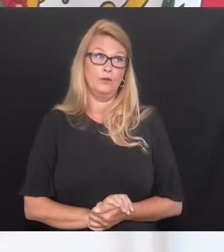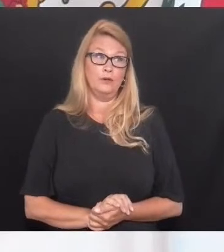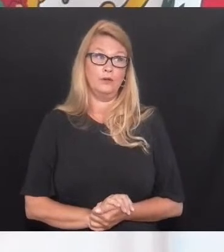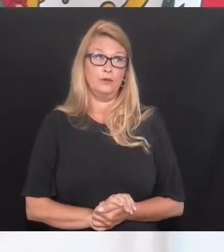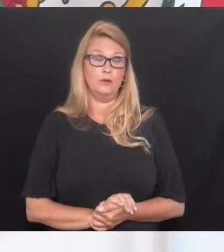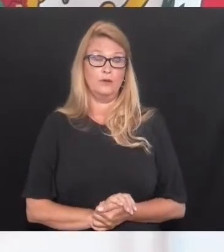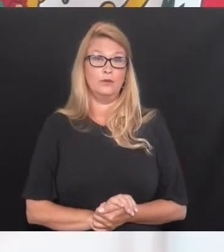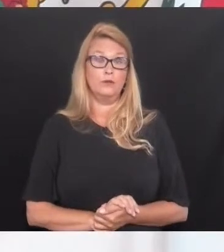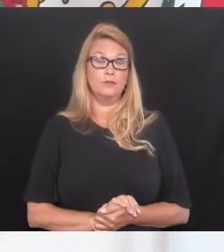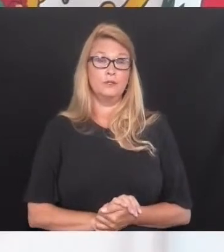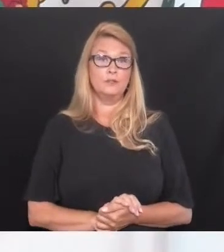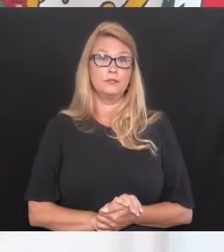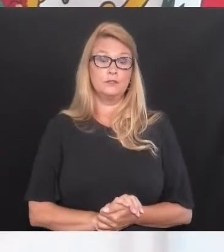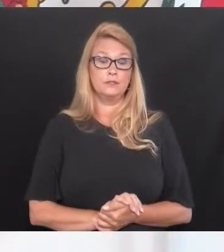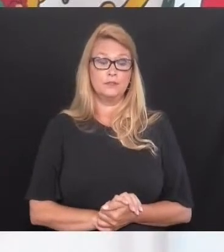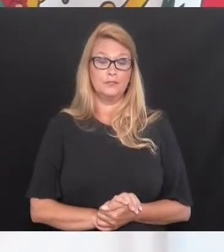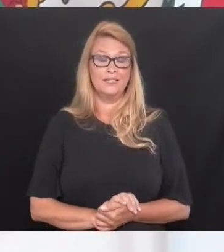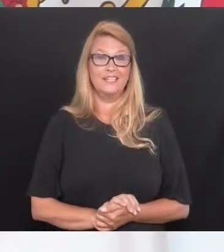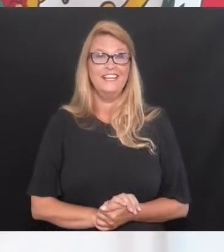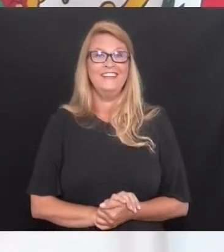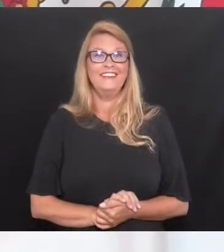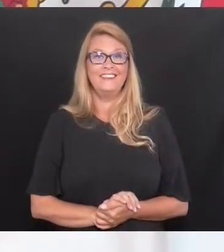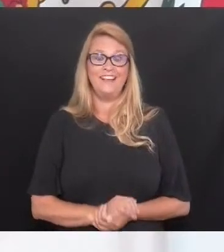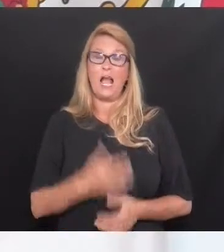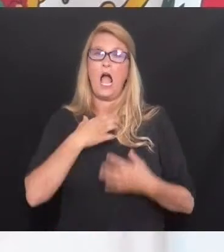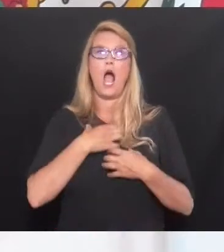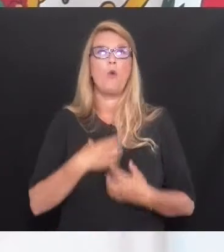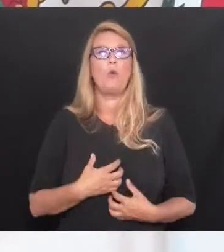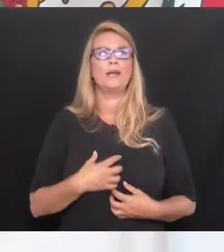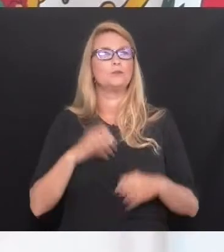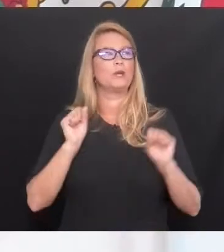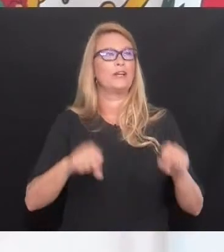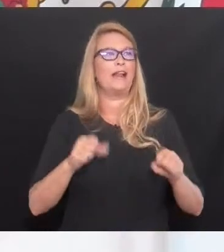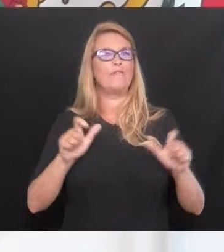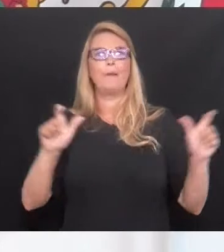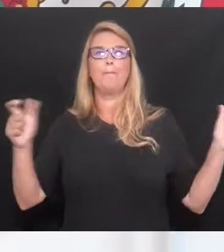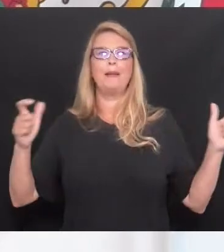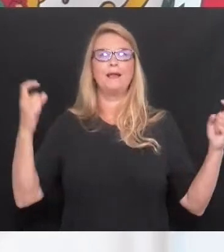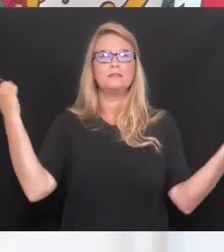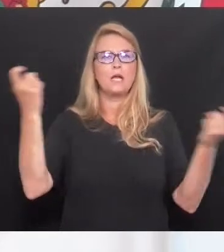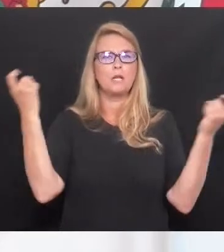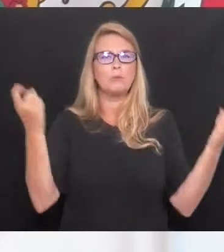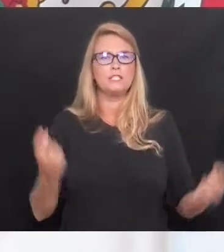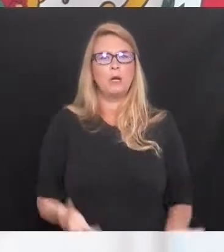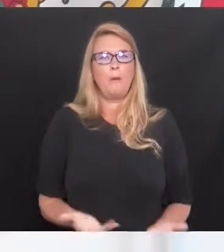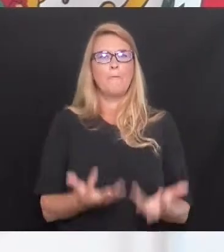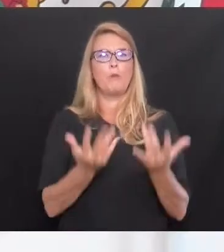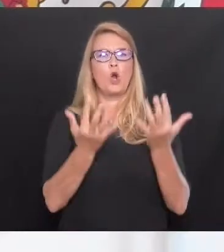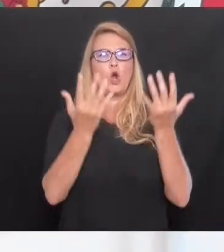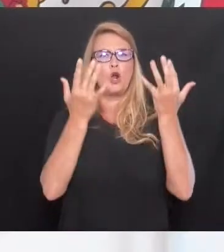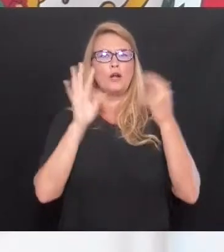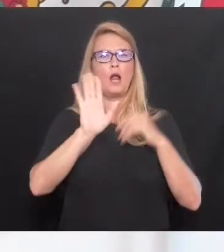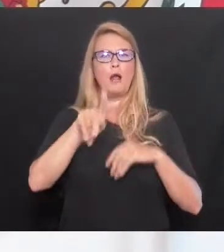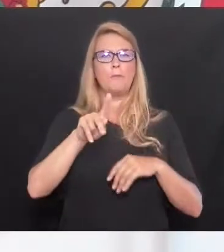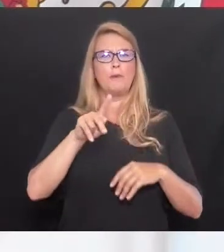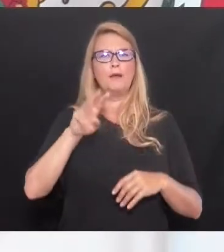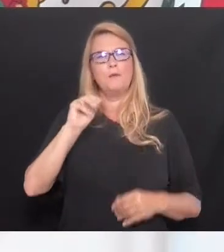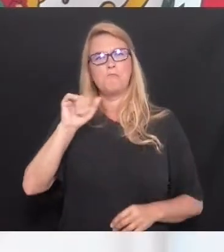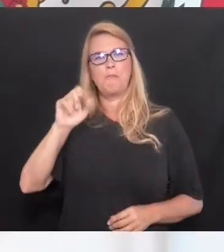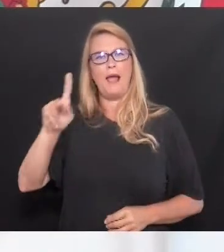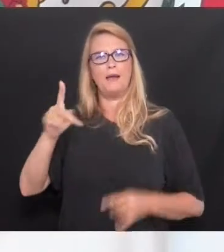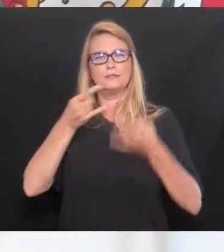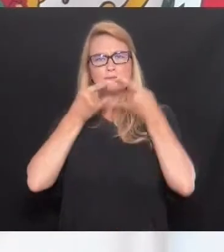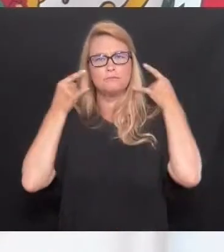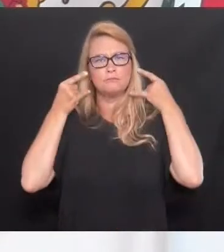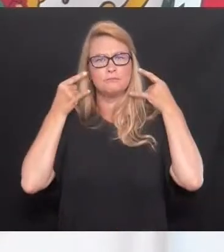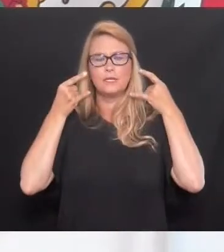a mask burning and never see those masks again and everything. But at the same time, you know, Paul, we